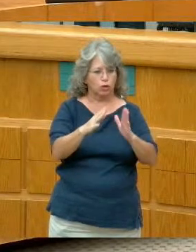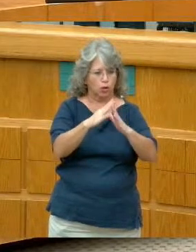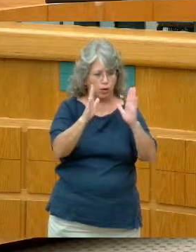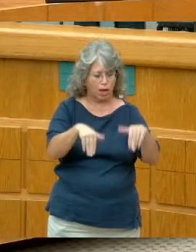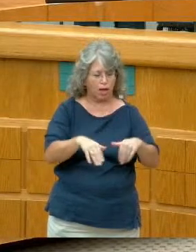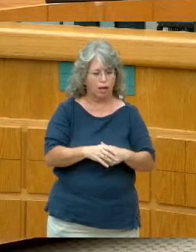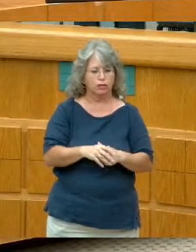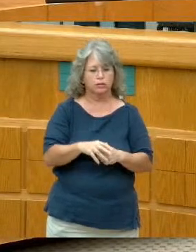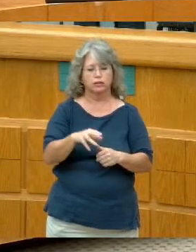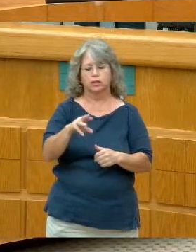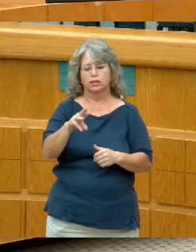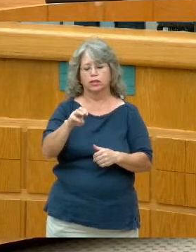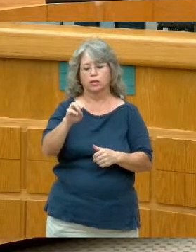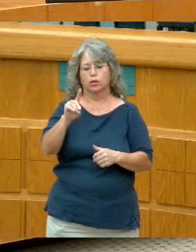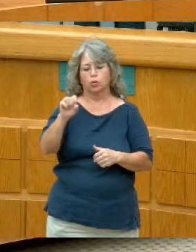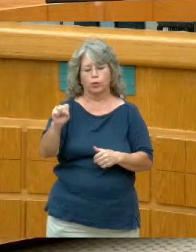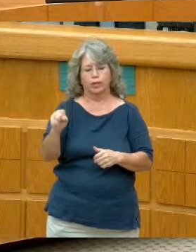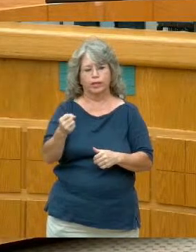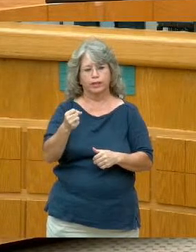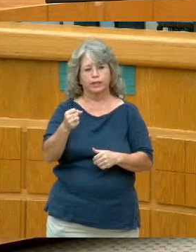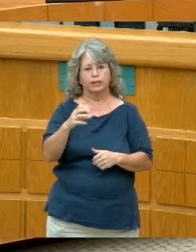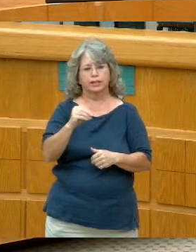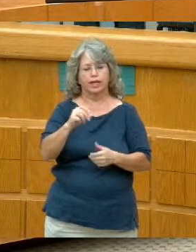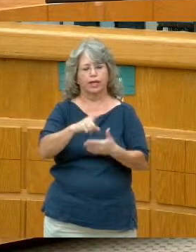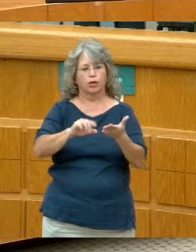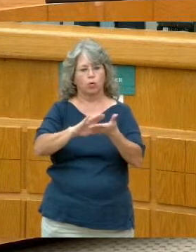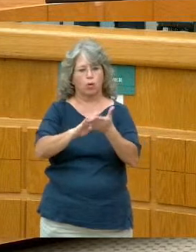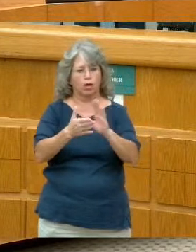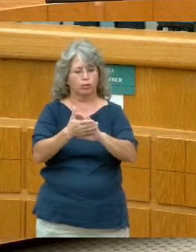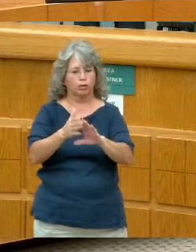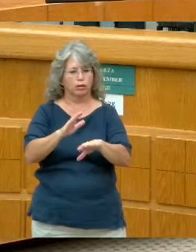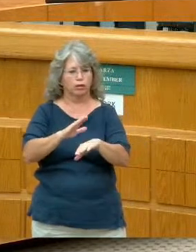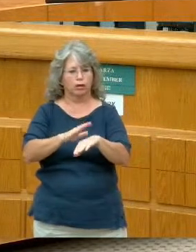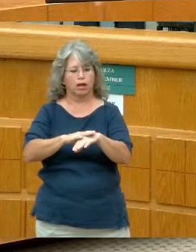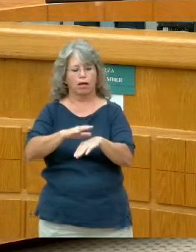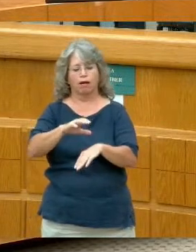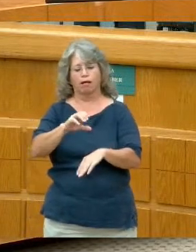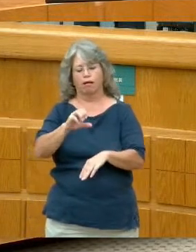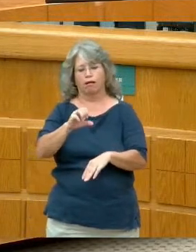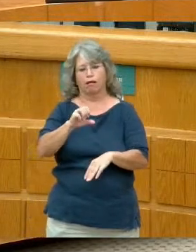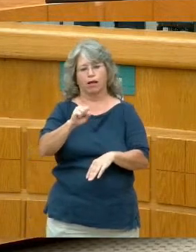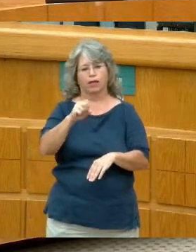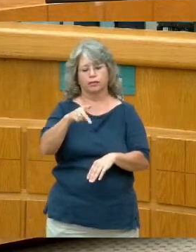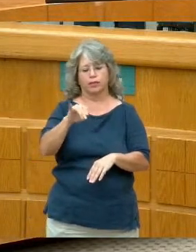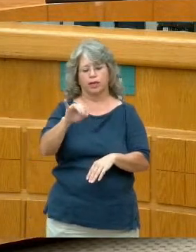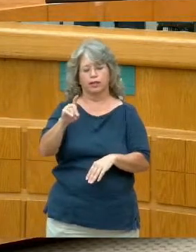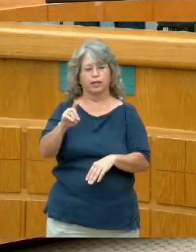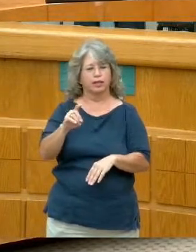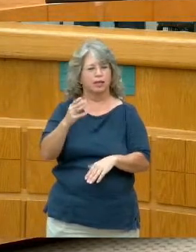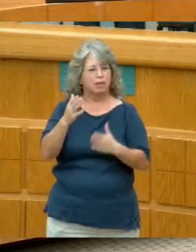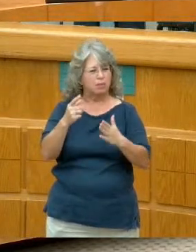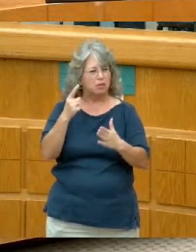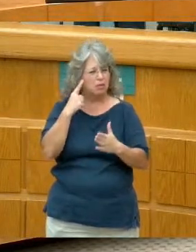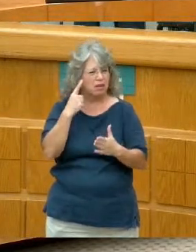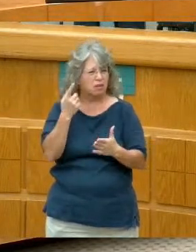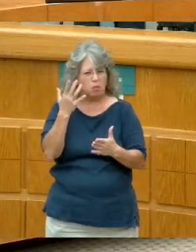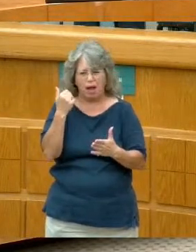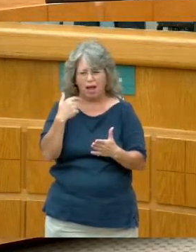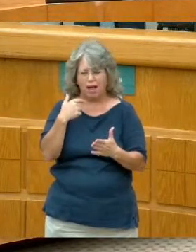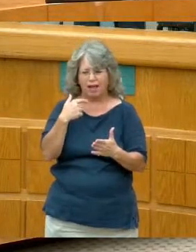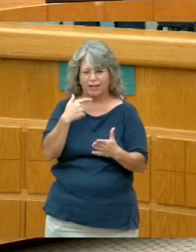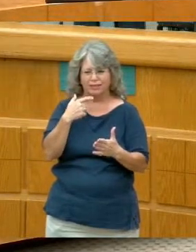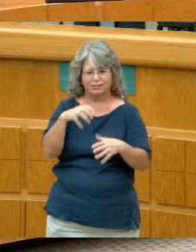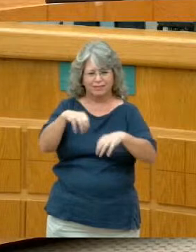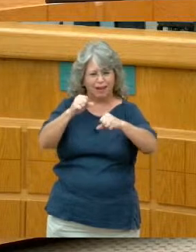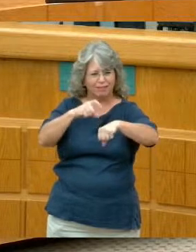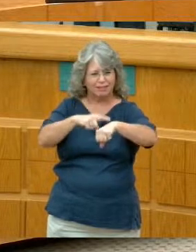Roadhouse, Wendy's, and Whataburger at 6817 South Padre Island Drive. I know you probably say, why did you take time